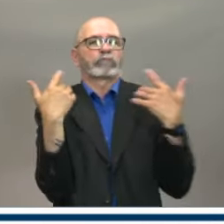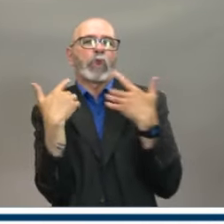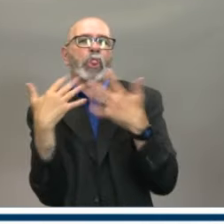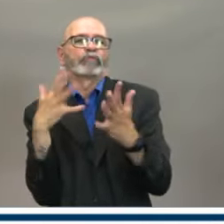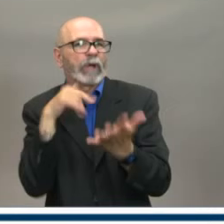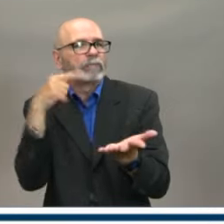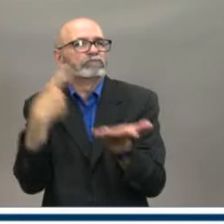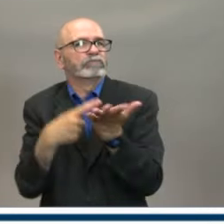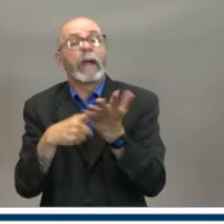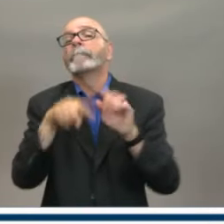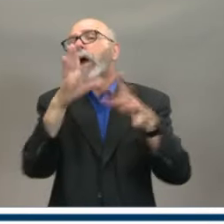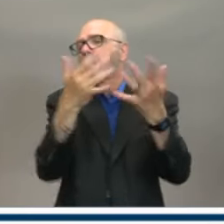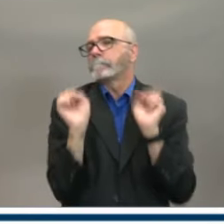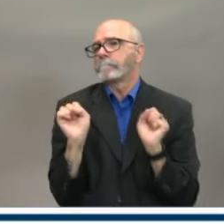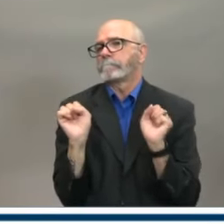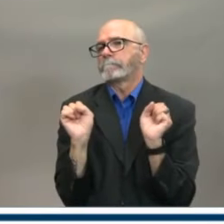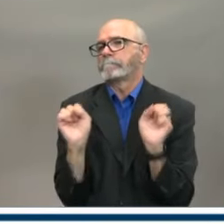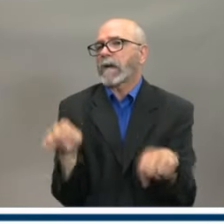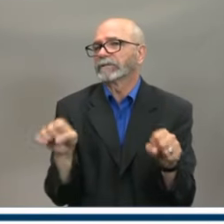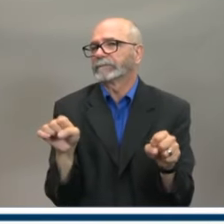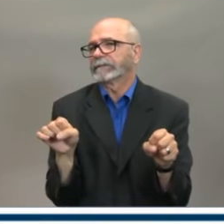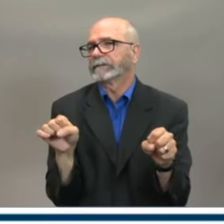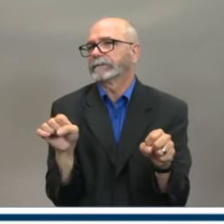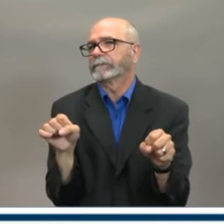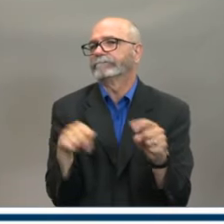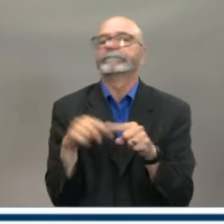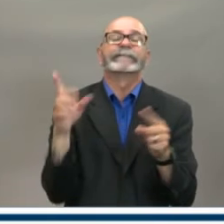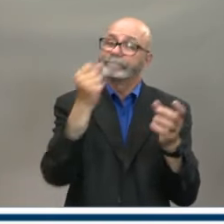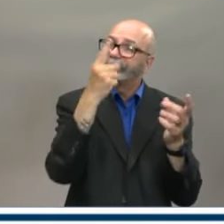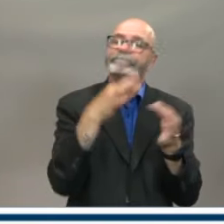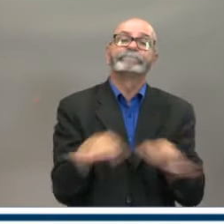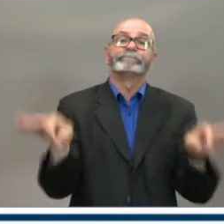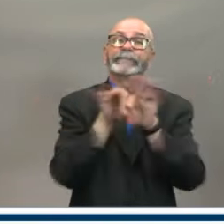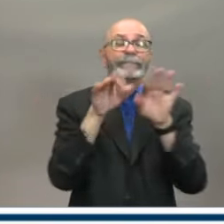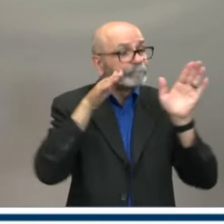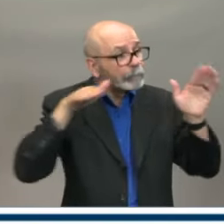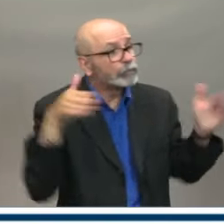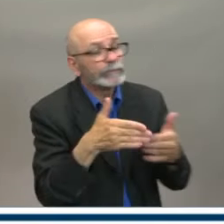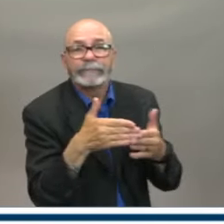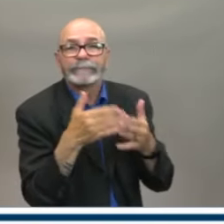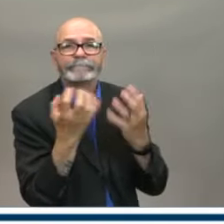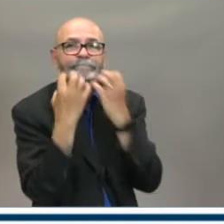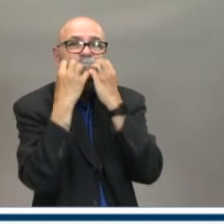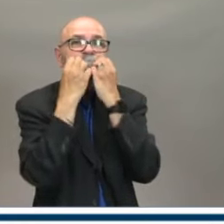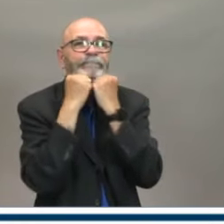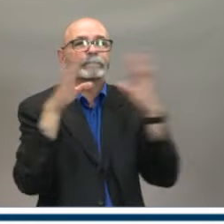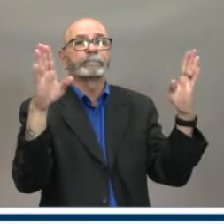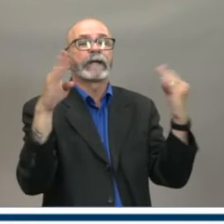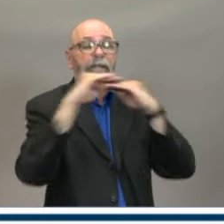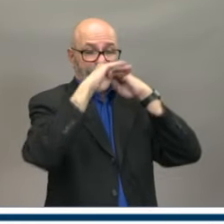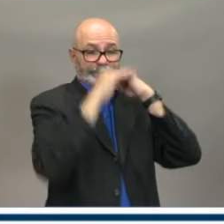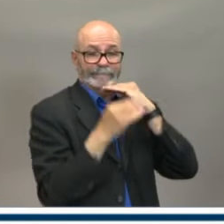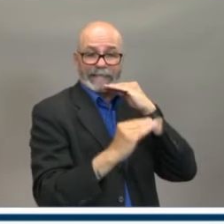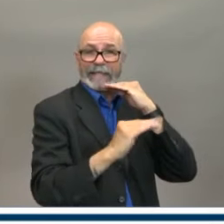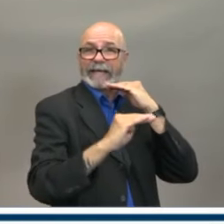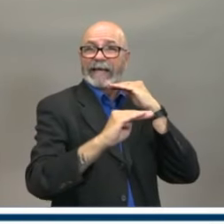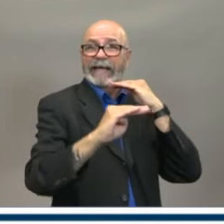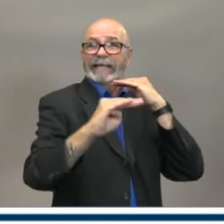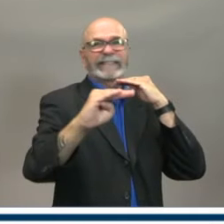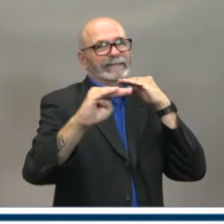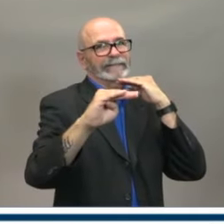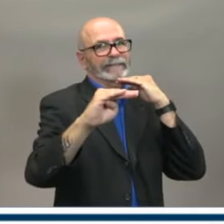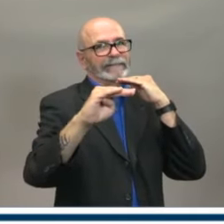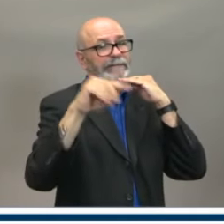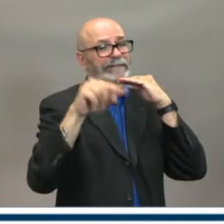is we're going to continue to focus on ensuring that we flatten the curve here when it comes to COVID-19, continue to work with our partners